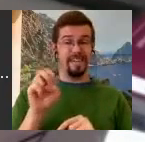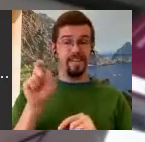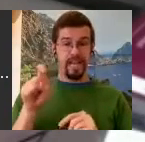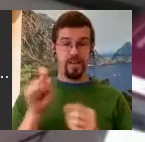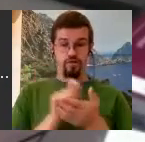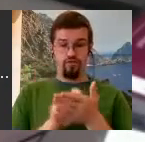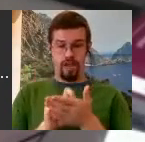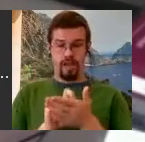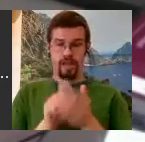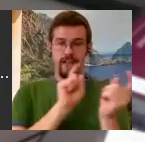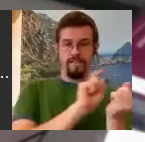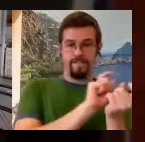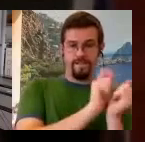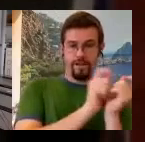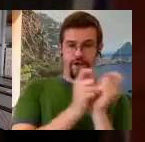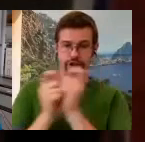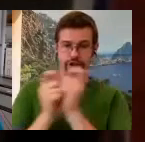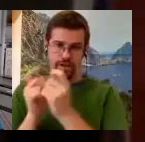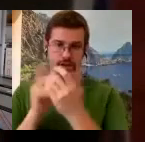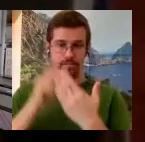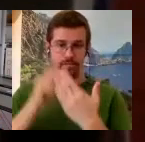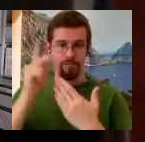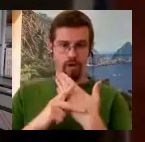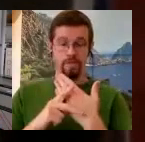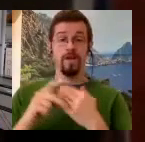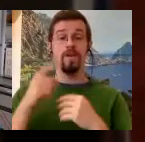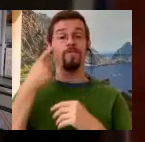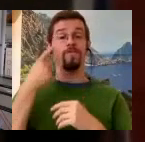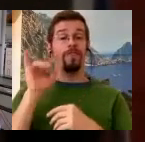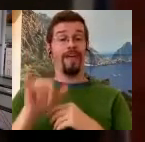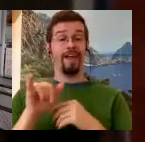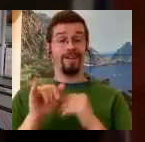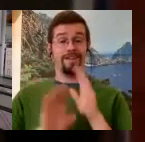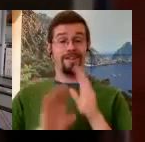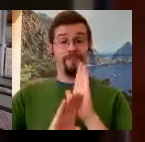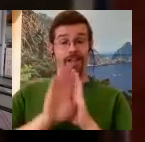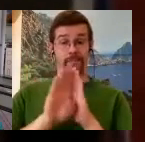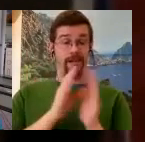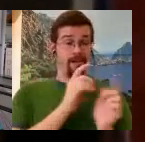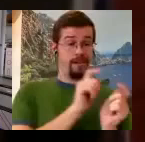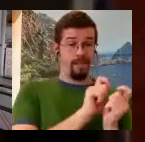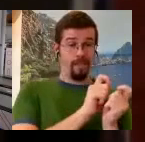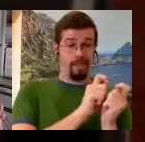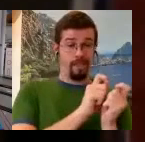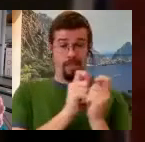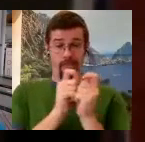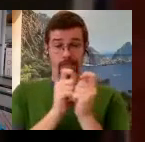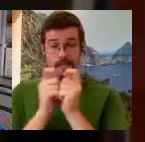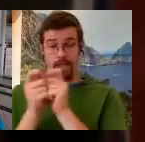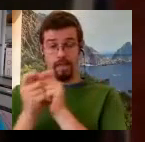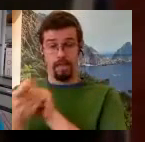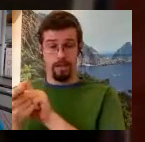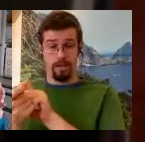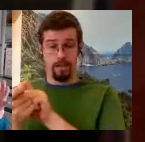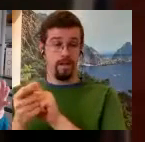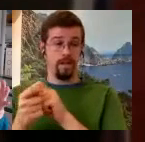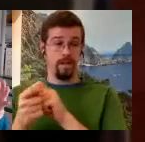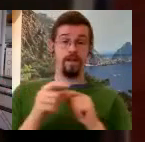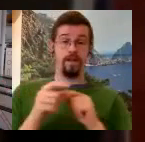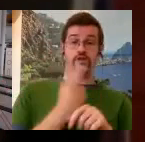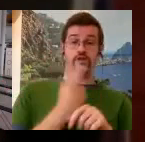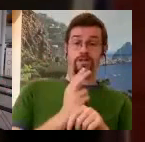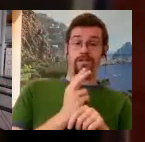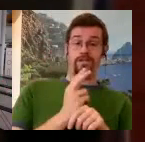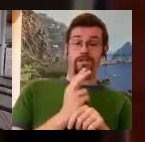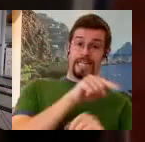programs so that all of Steve's software development to that date had been using these other symbols, and we had to convert